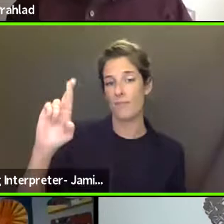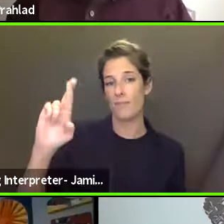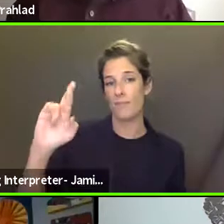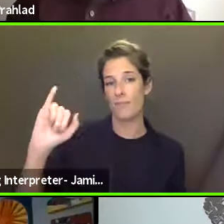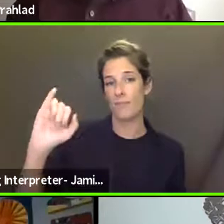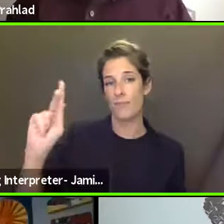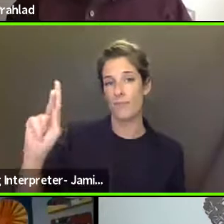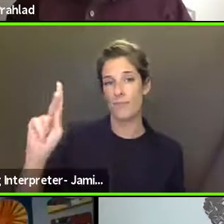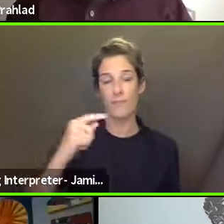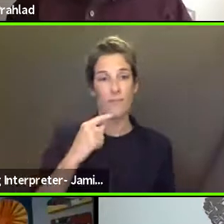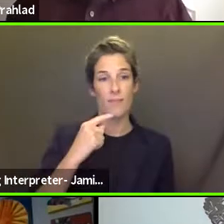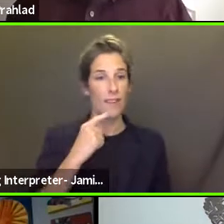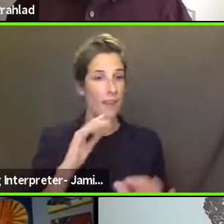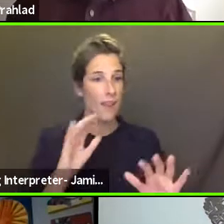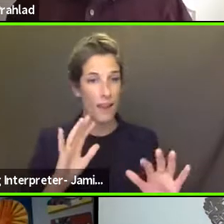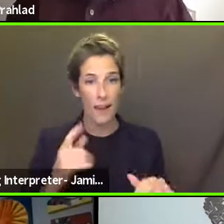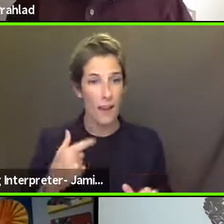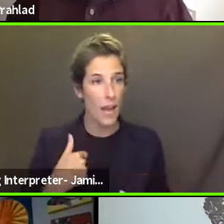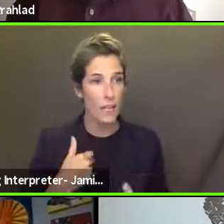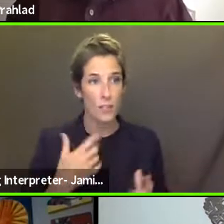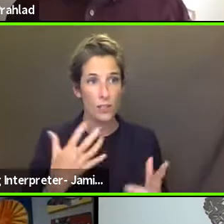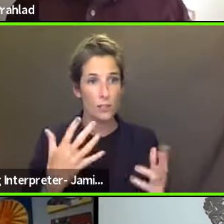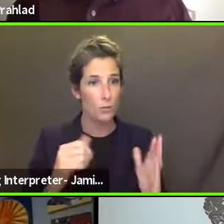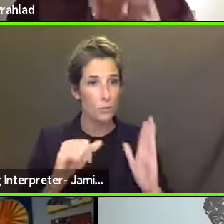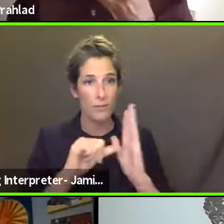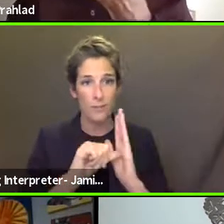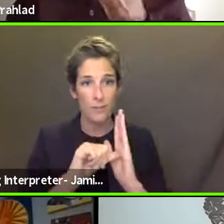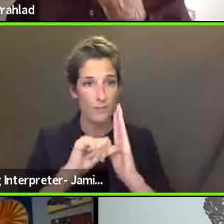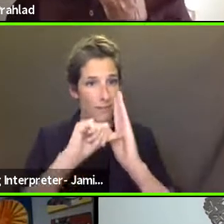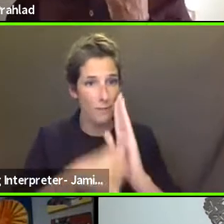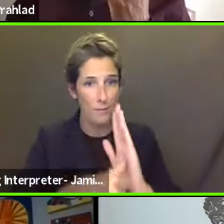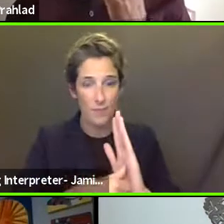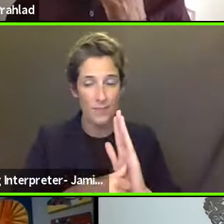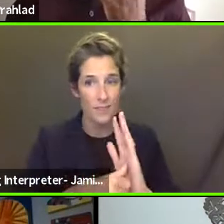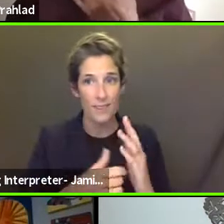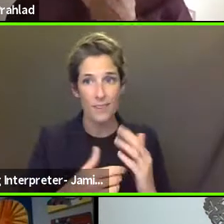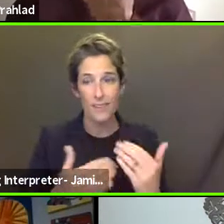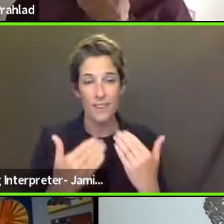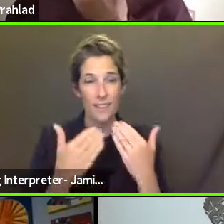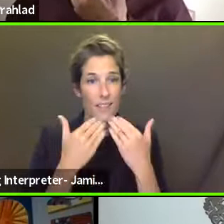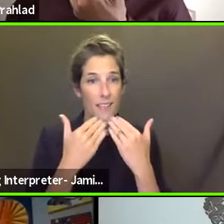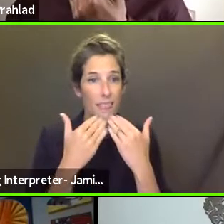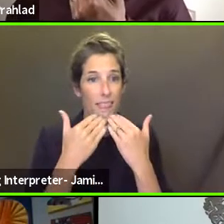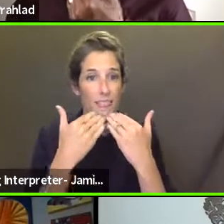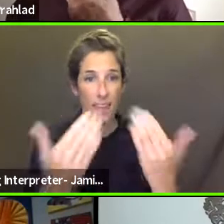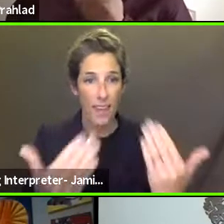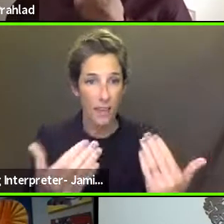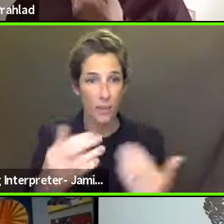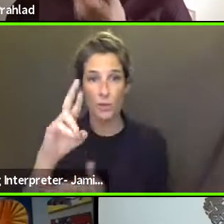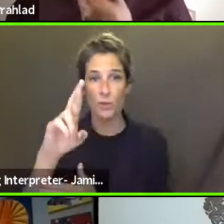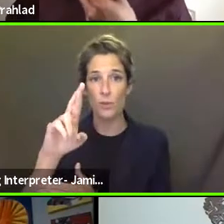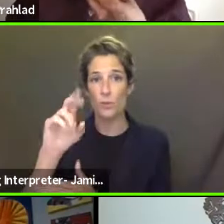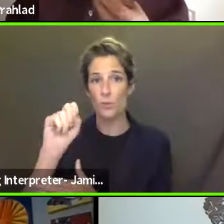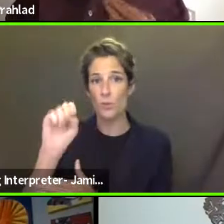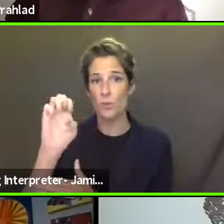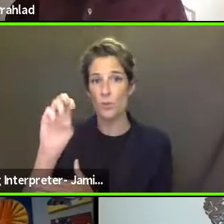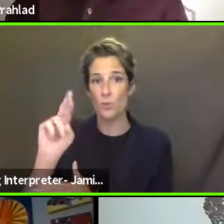I would only reiterate the thanks that Rosemary and Liz have